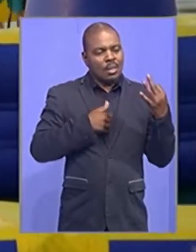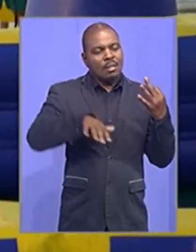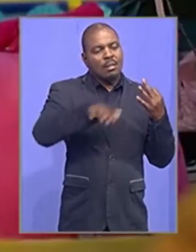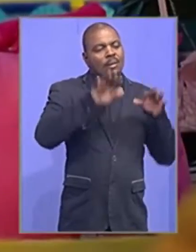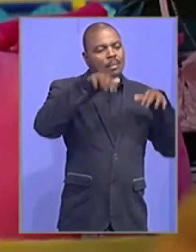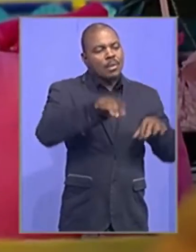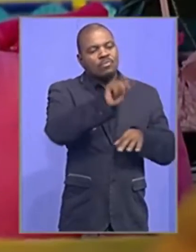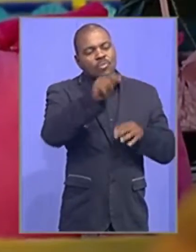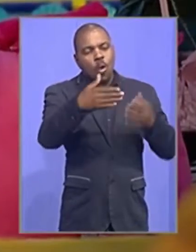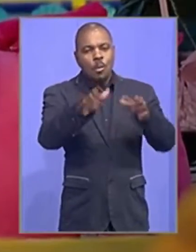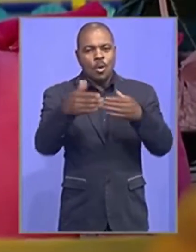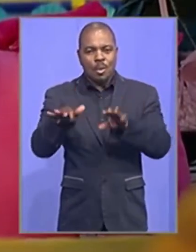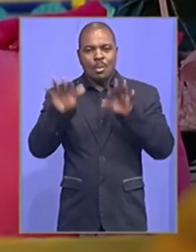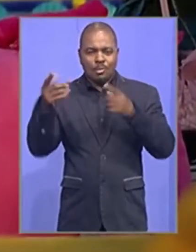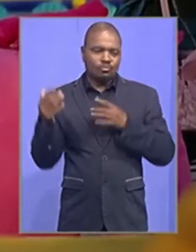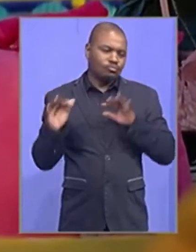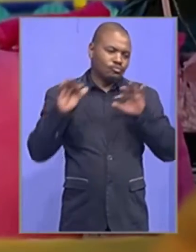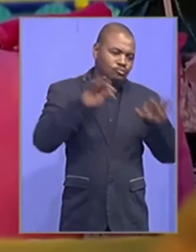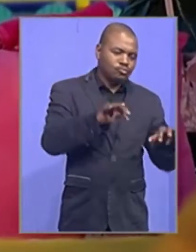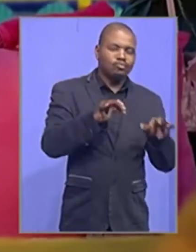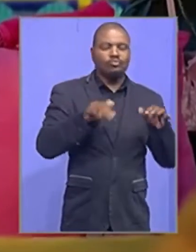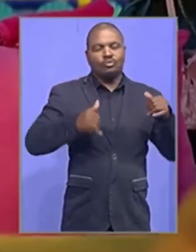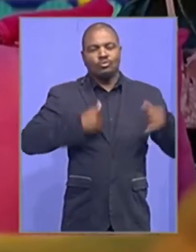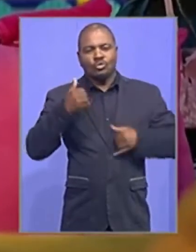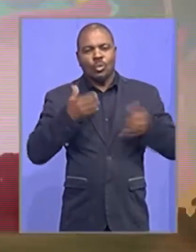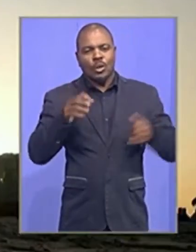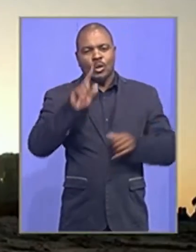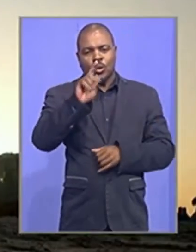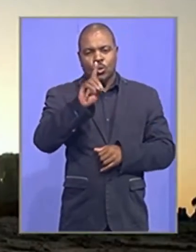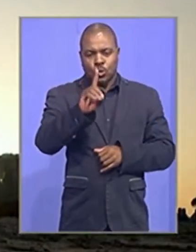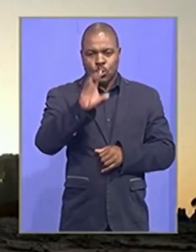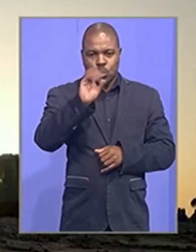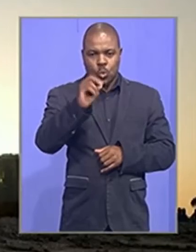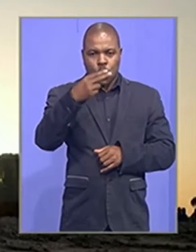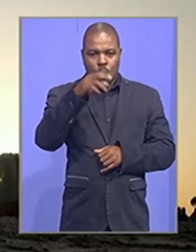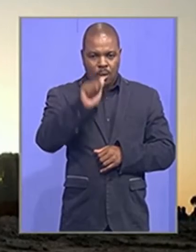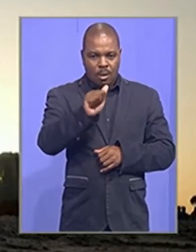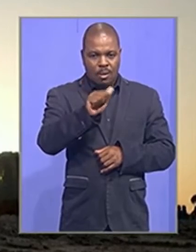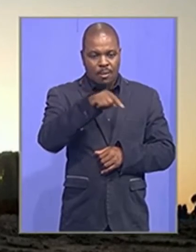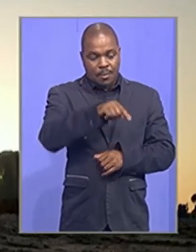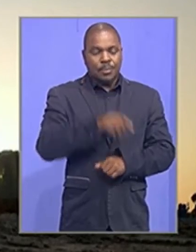dumella baeti ho ithabisa motse moholo Doha. Le bang SABC News.